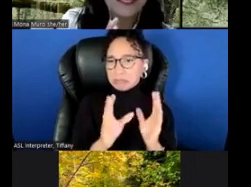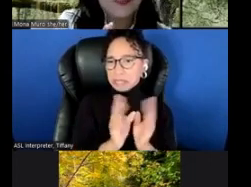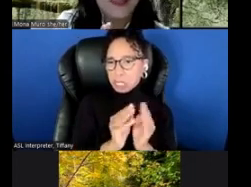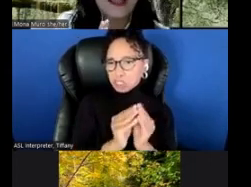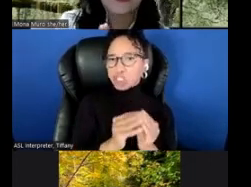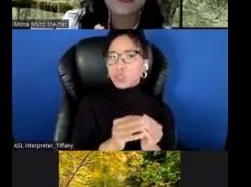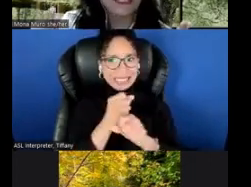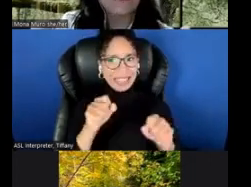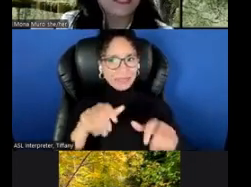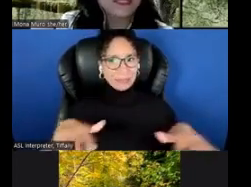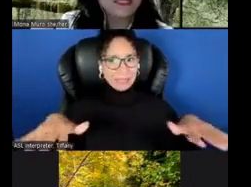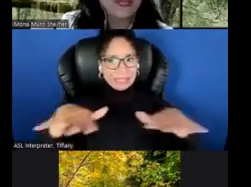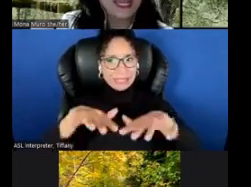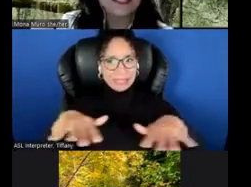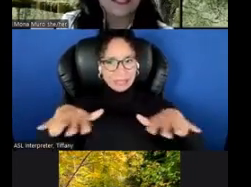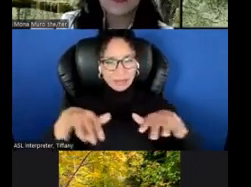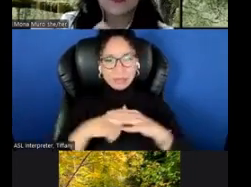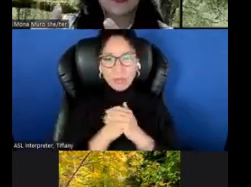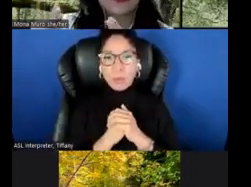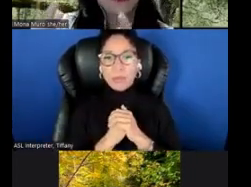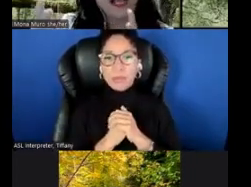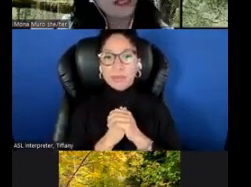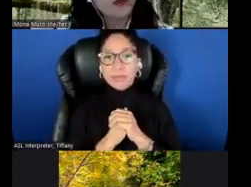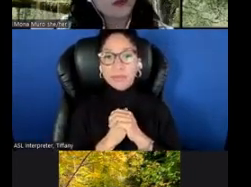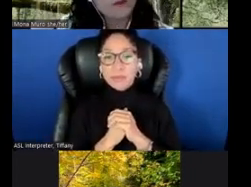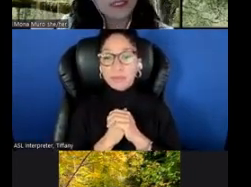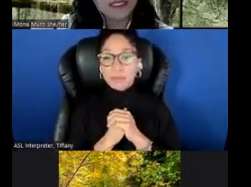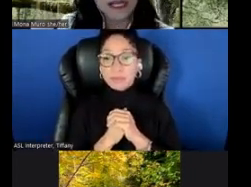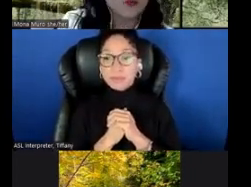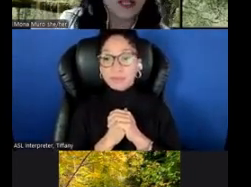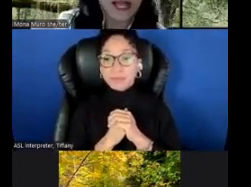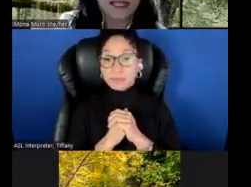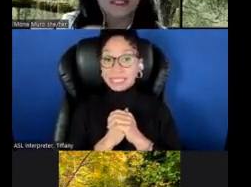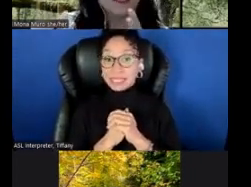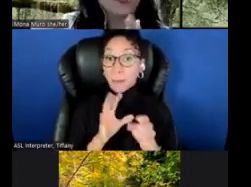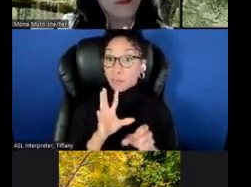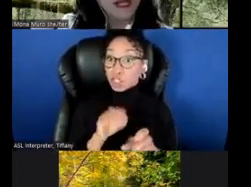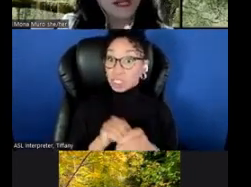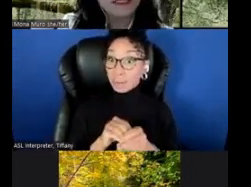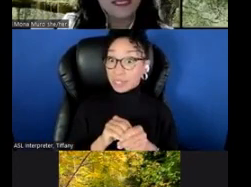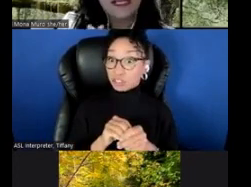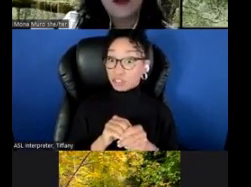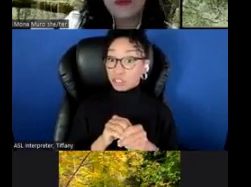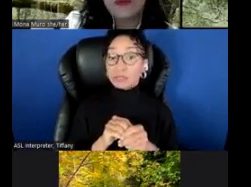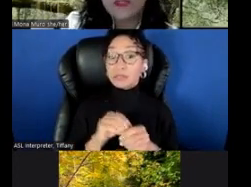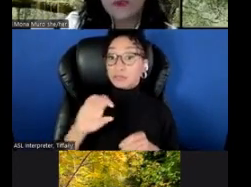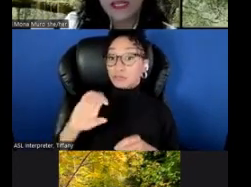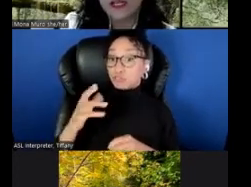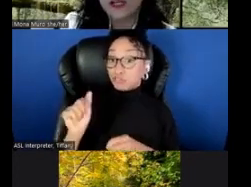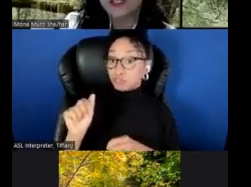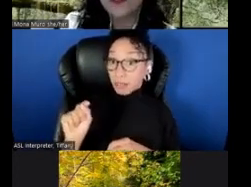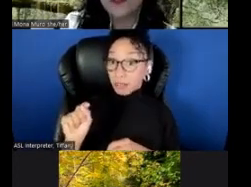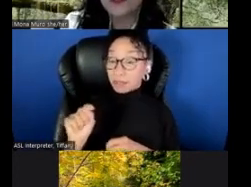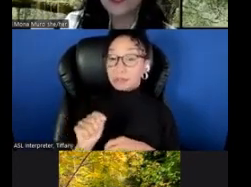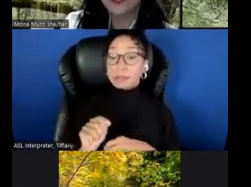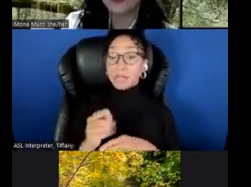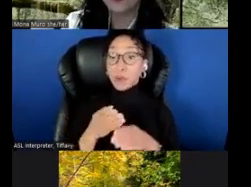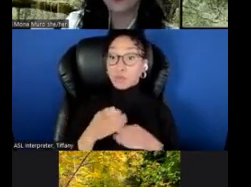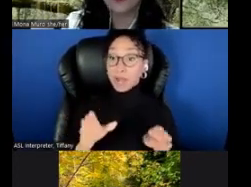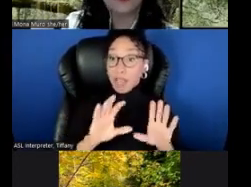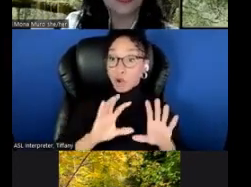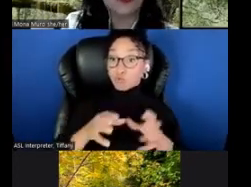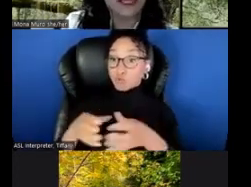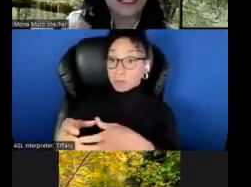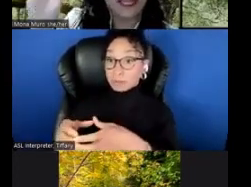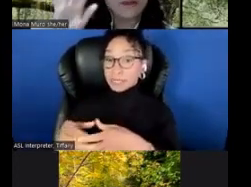and save space for that. We can participate through breakout groups as well as the chat box. We do want to encourage folks